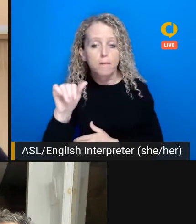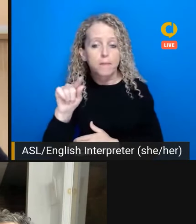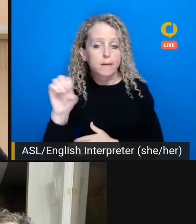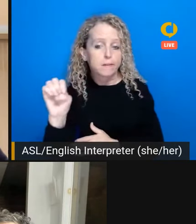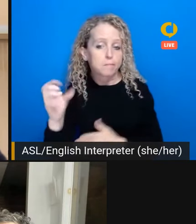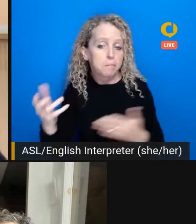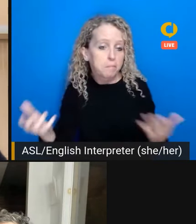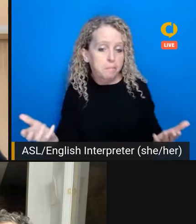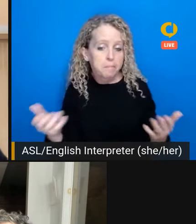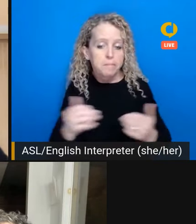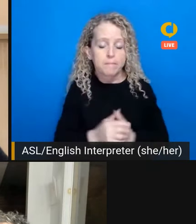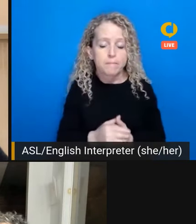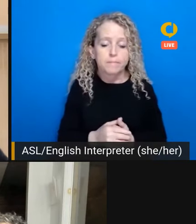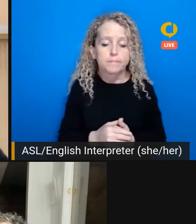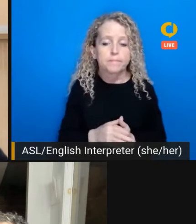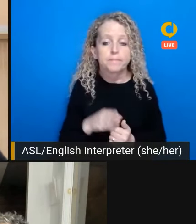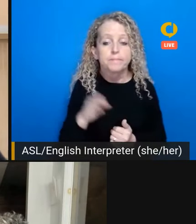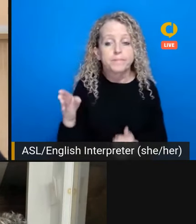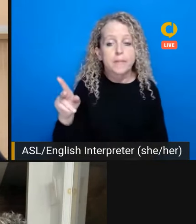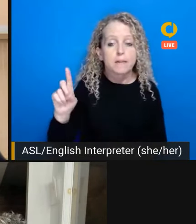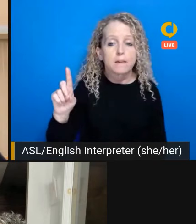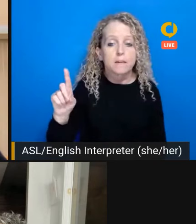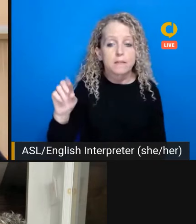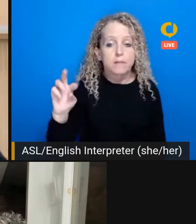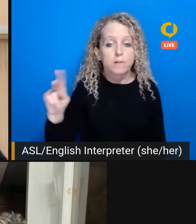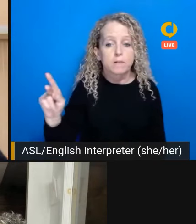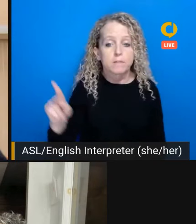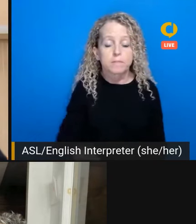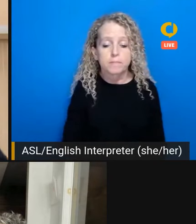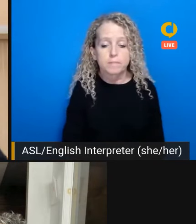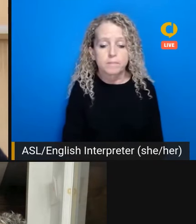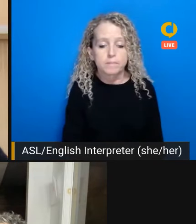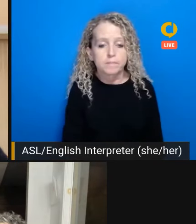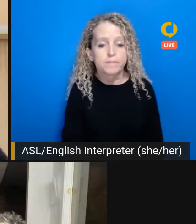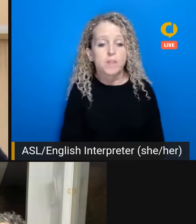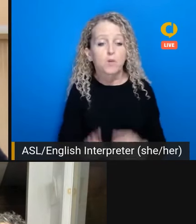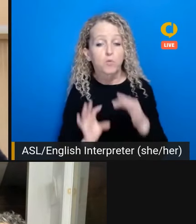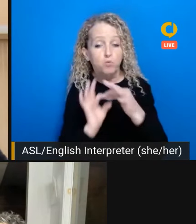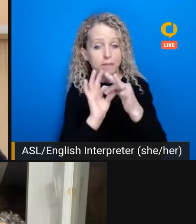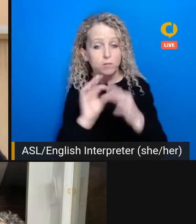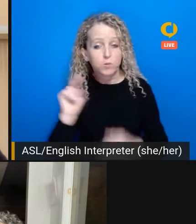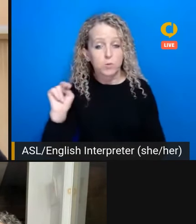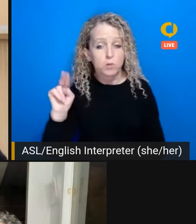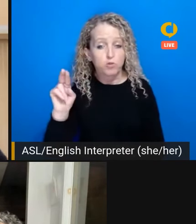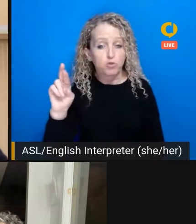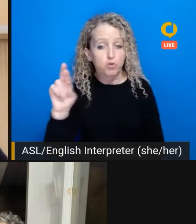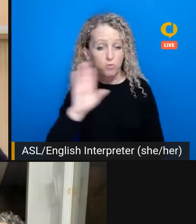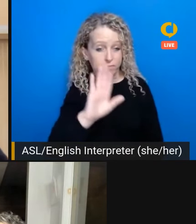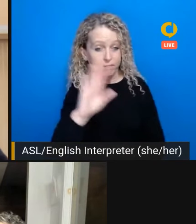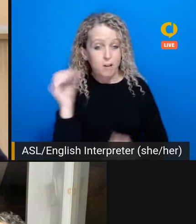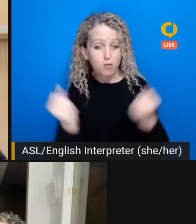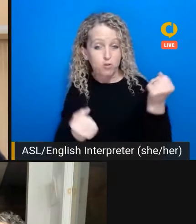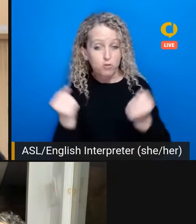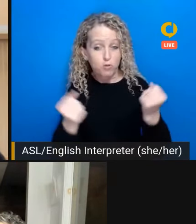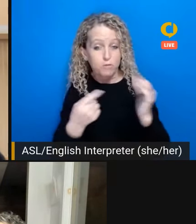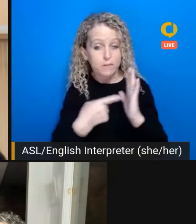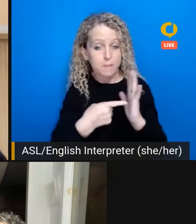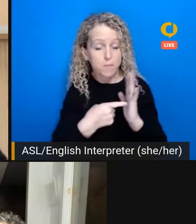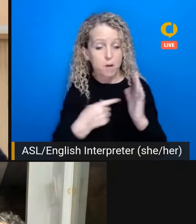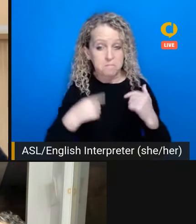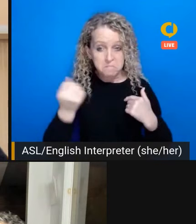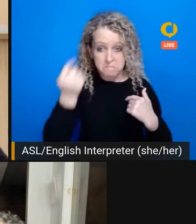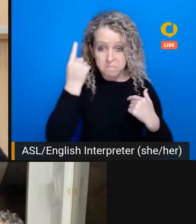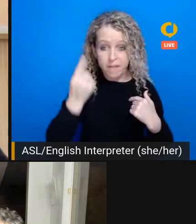Yeah, I mean, to build on Nur's car example, I mean, I might not know exactly how a car works, but